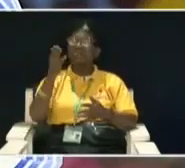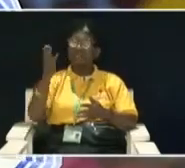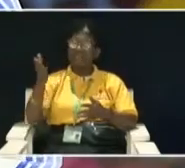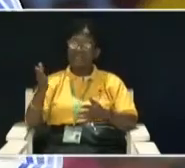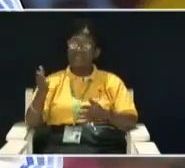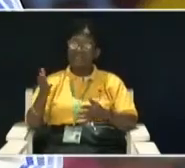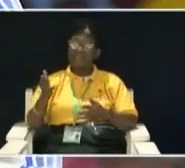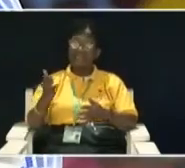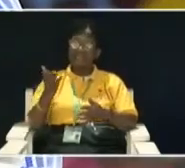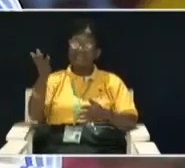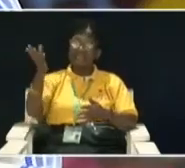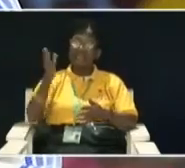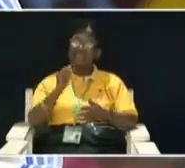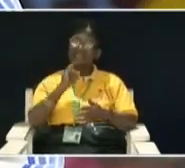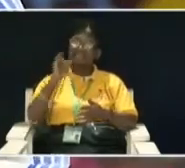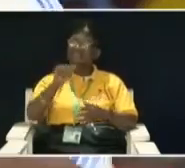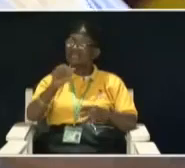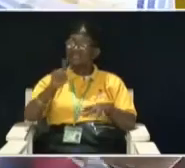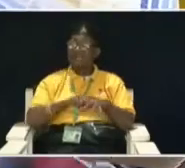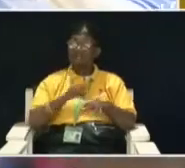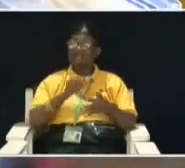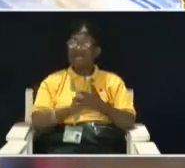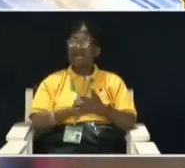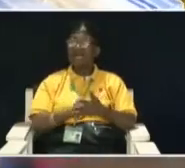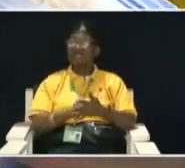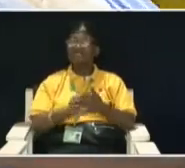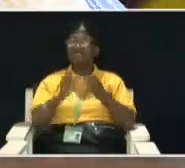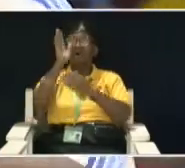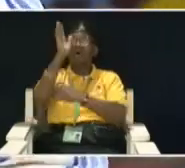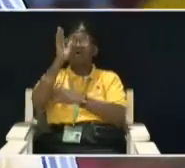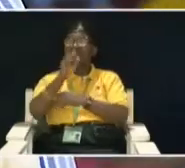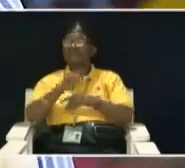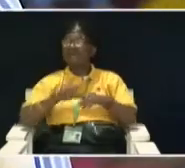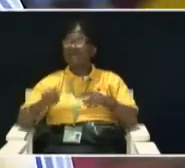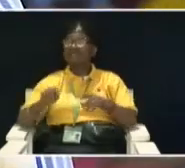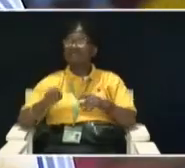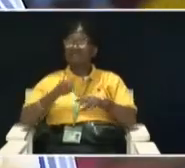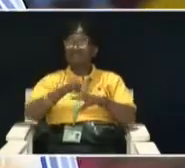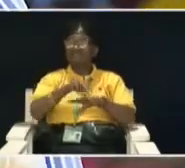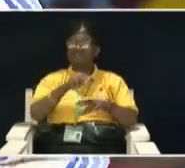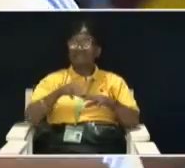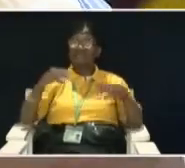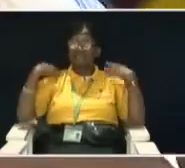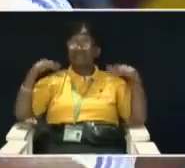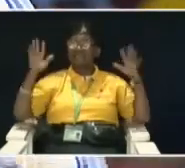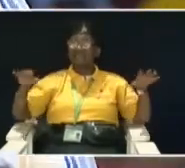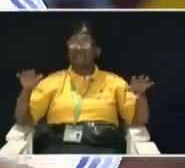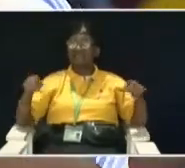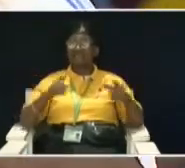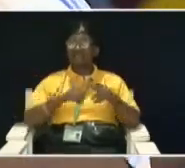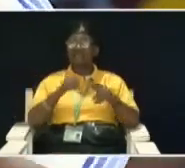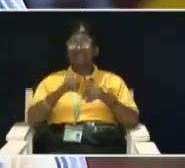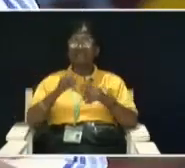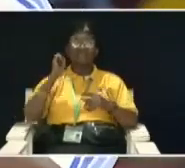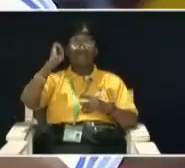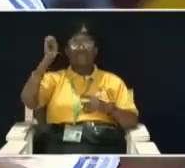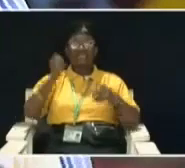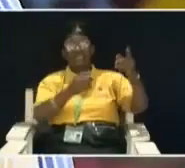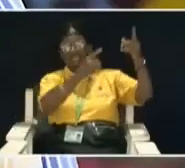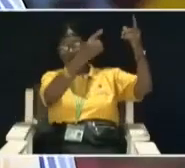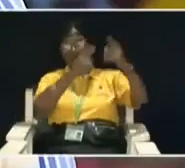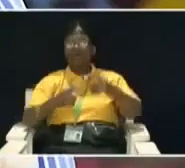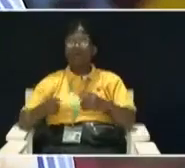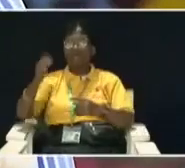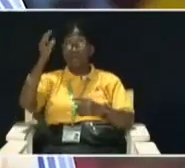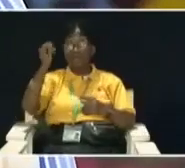send an angel. So he comes himself to show that fire passes